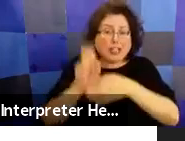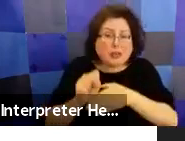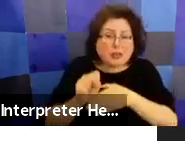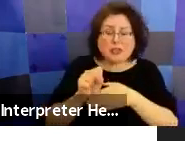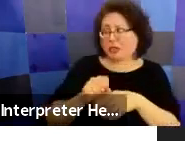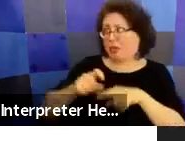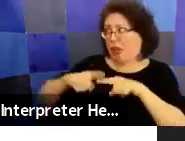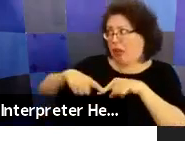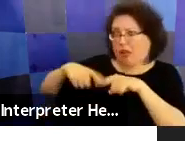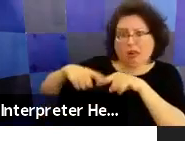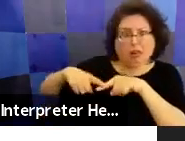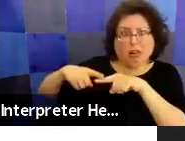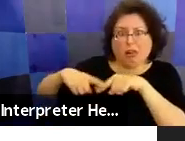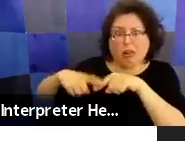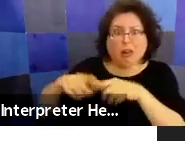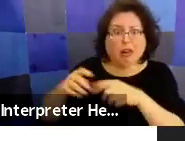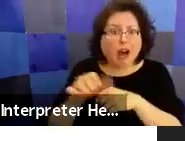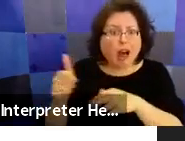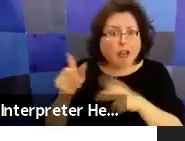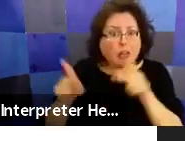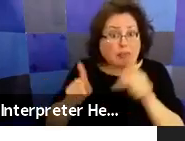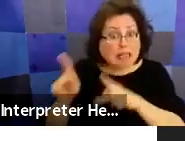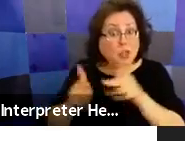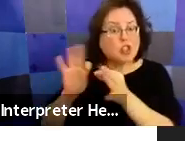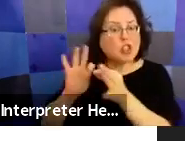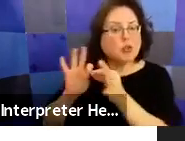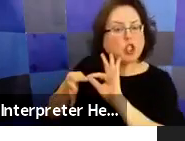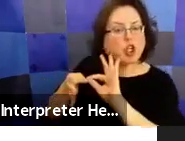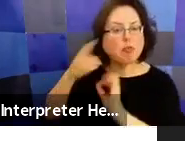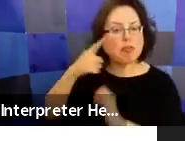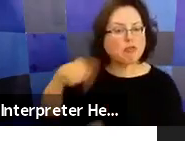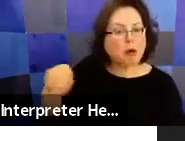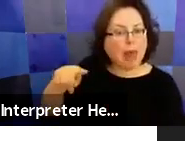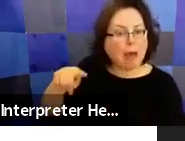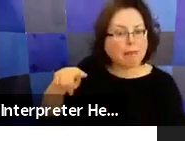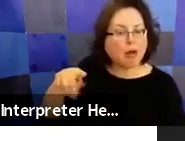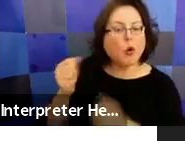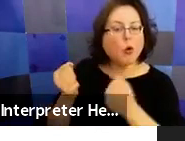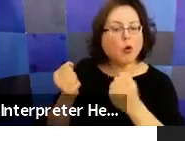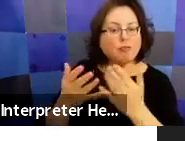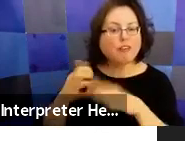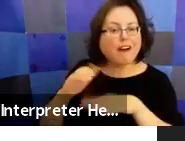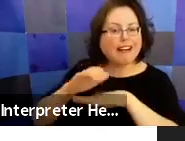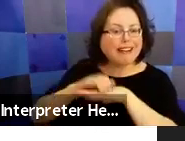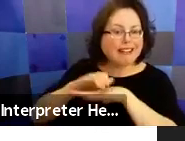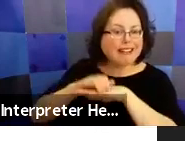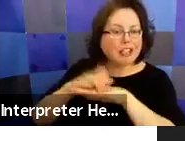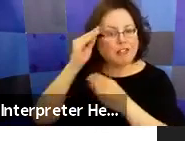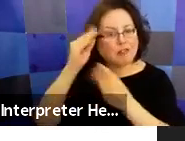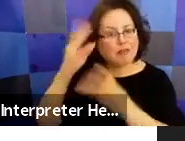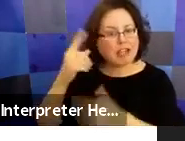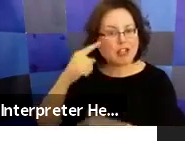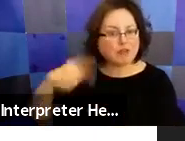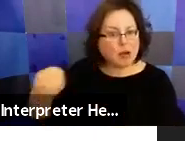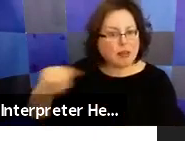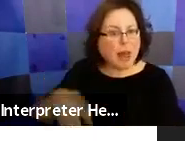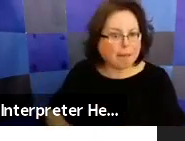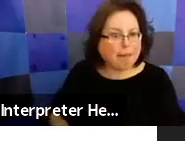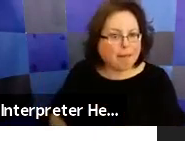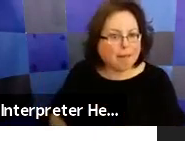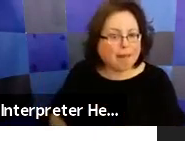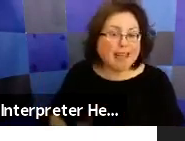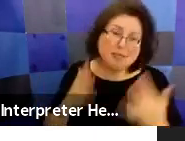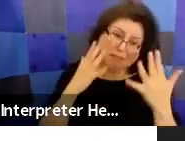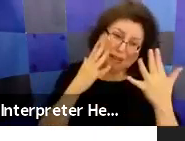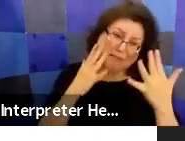other people to interpret for them or to provide language information for them. But